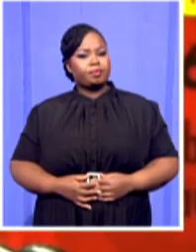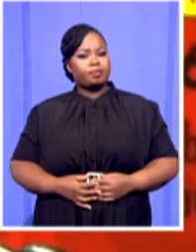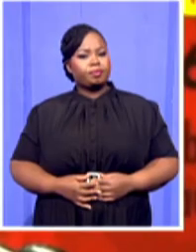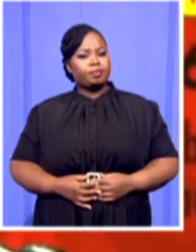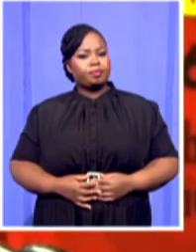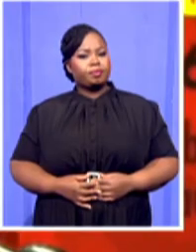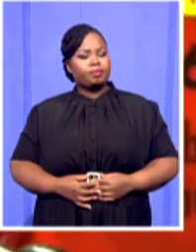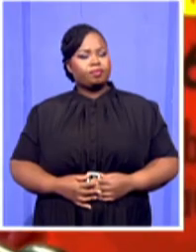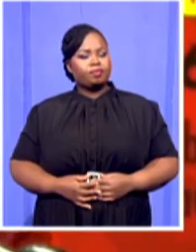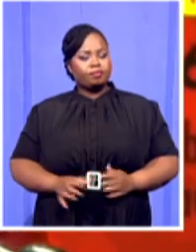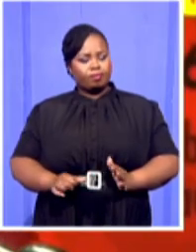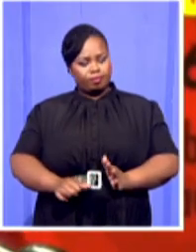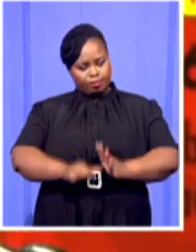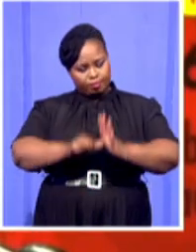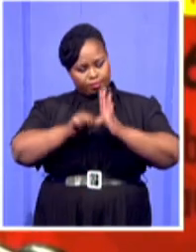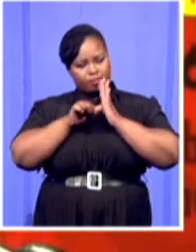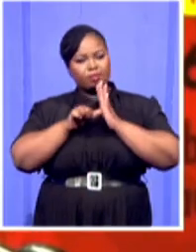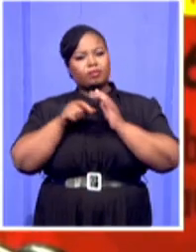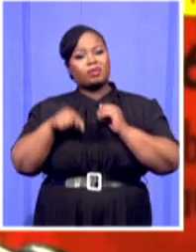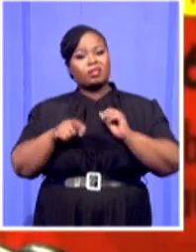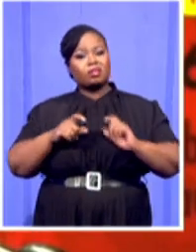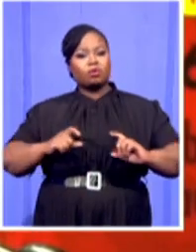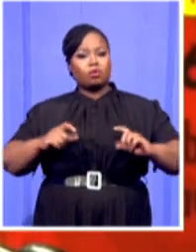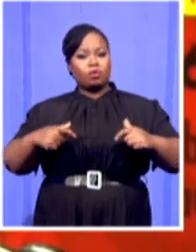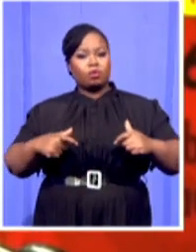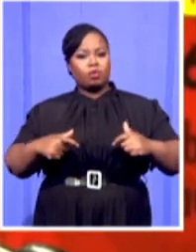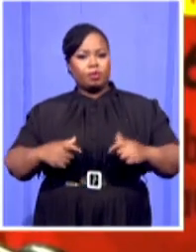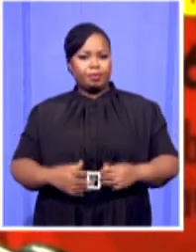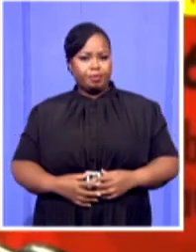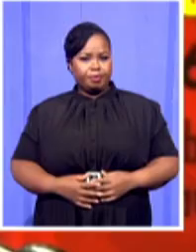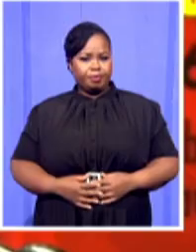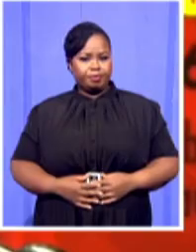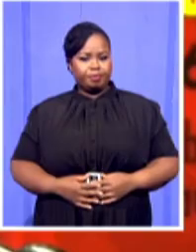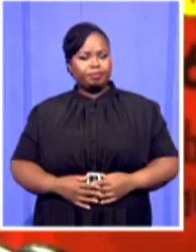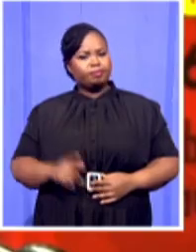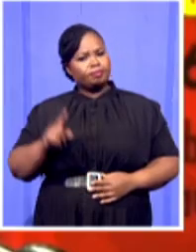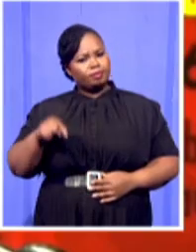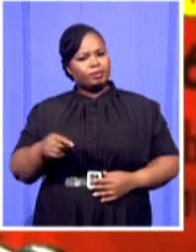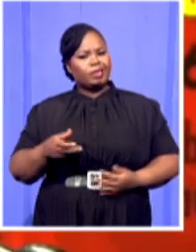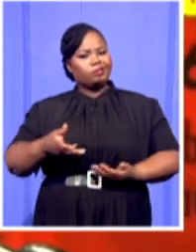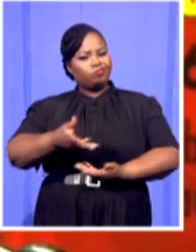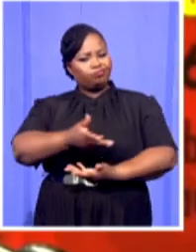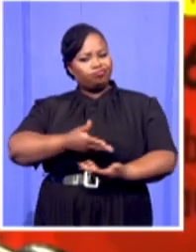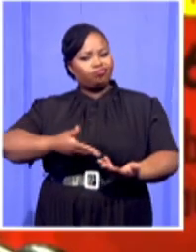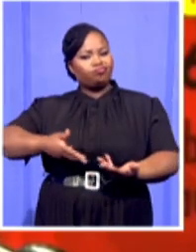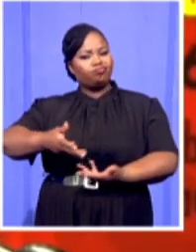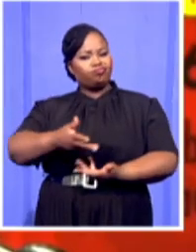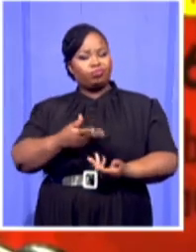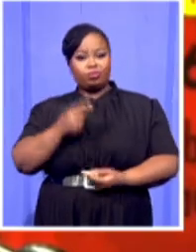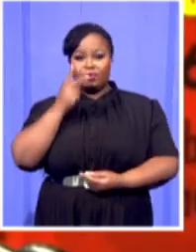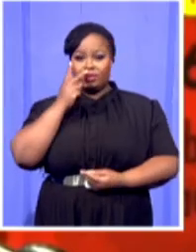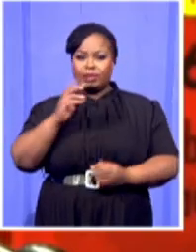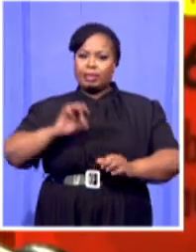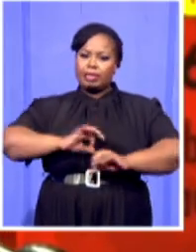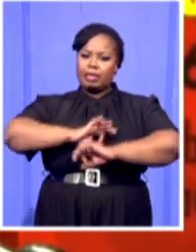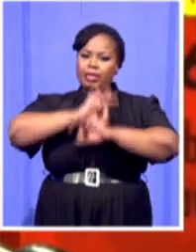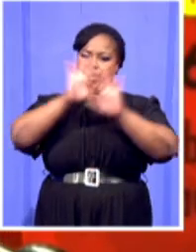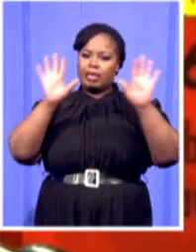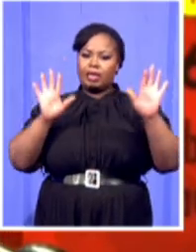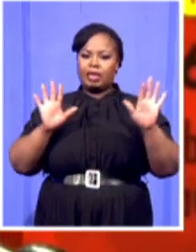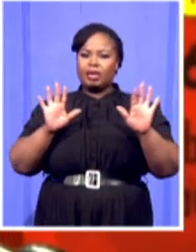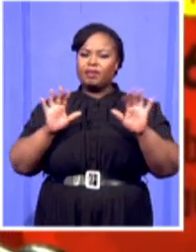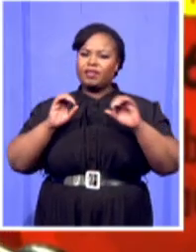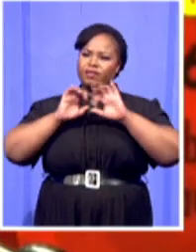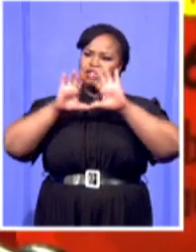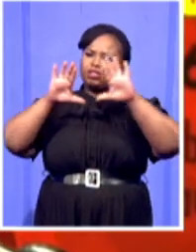So it's gonna be important for this Congress to engage upon what is a clear vision for socialism